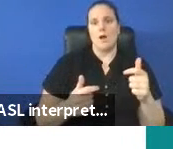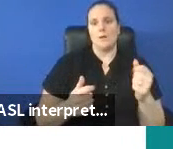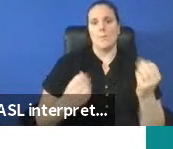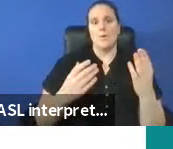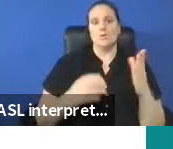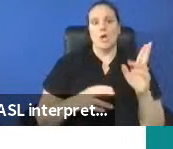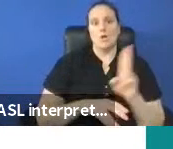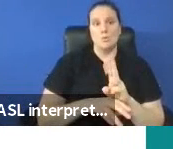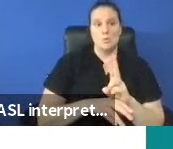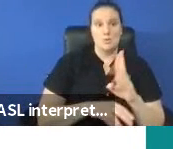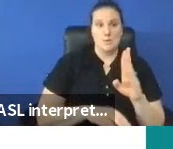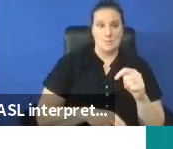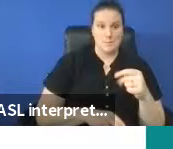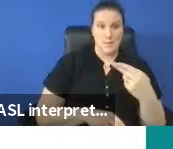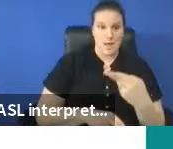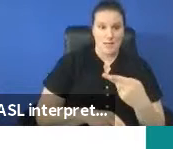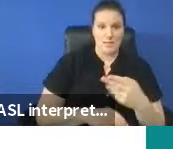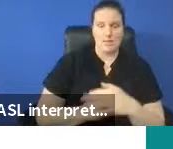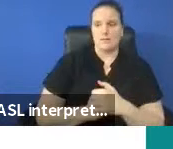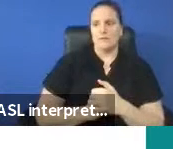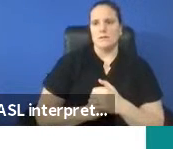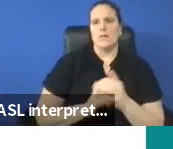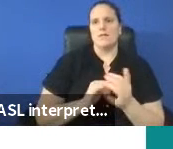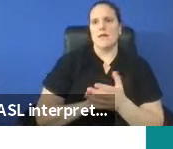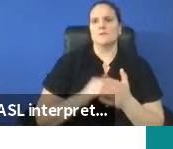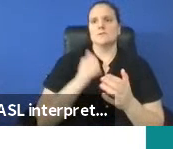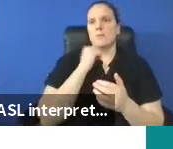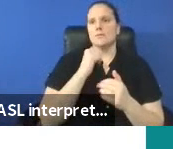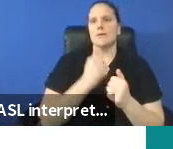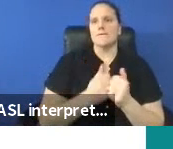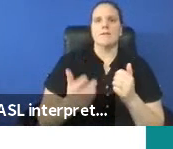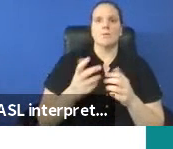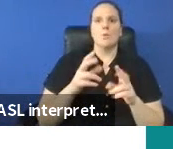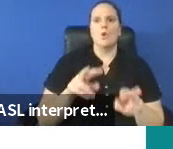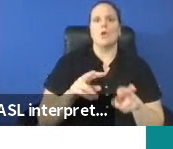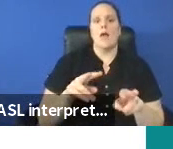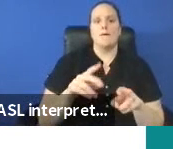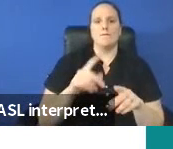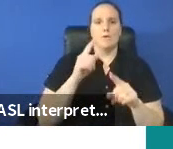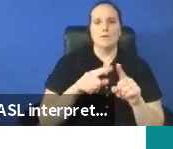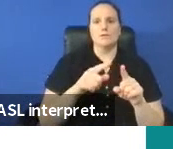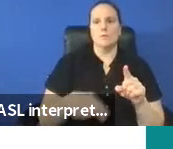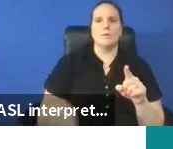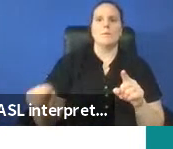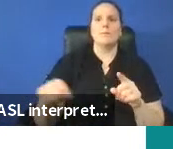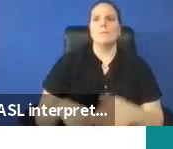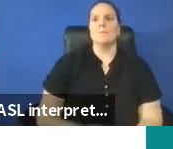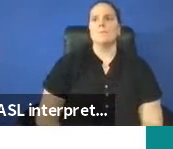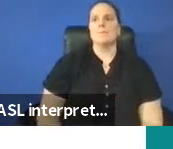path that is common to everything that we're looking at in this corridor.